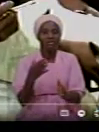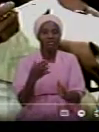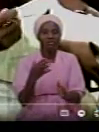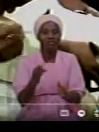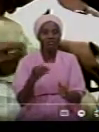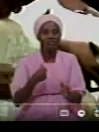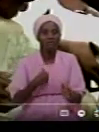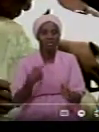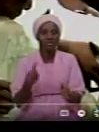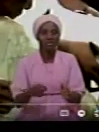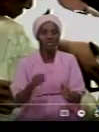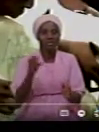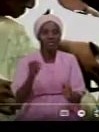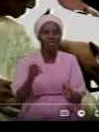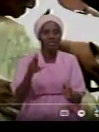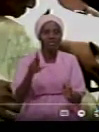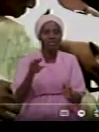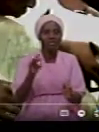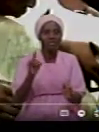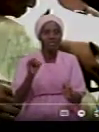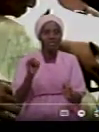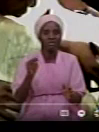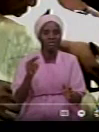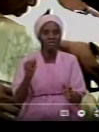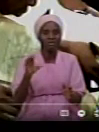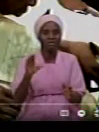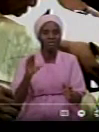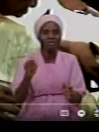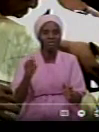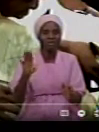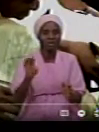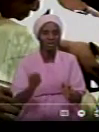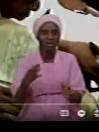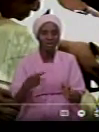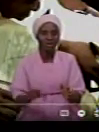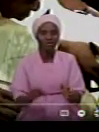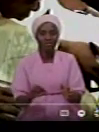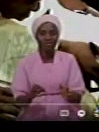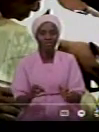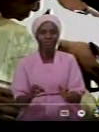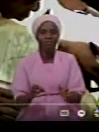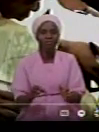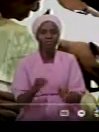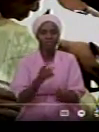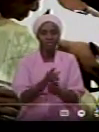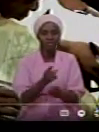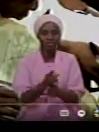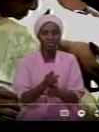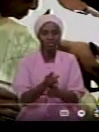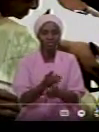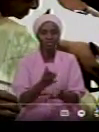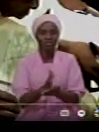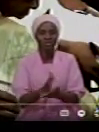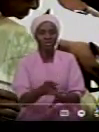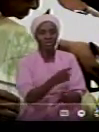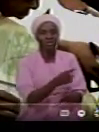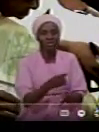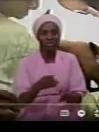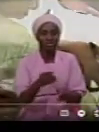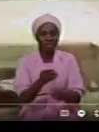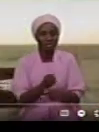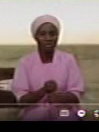They take the light in approaching to God. And yet it says, cry